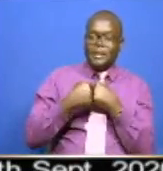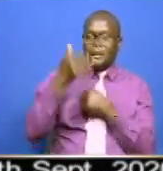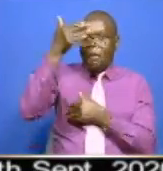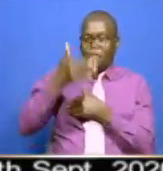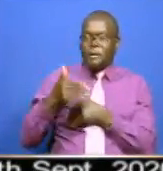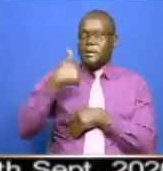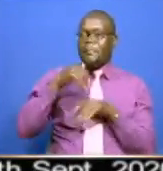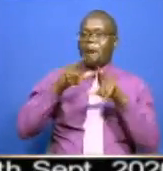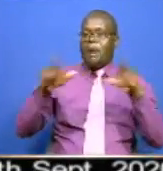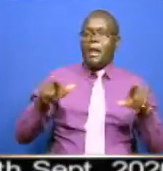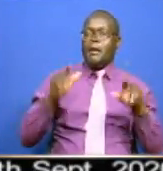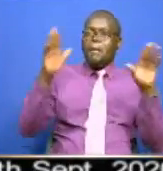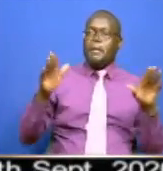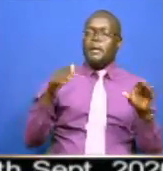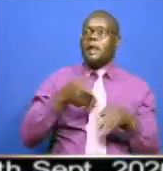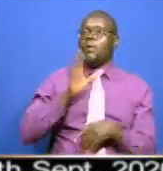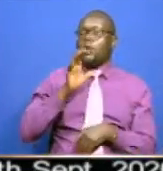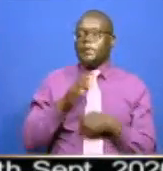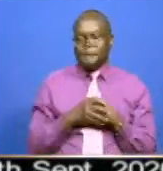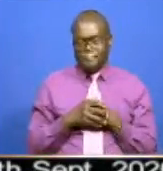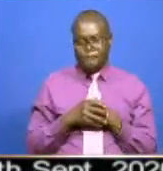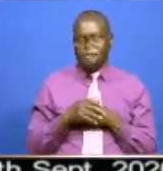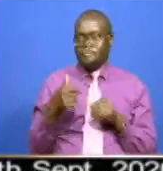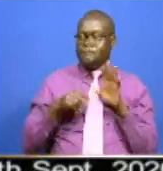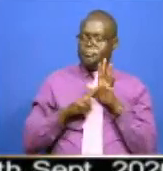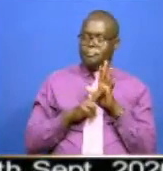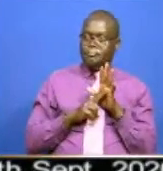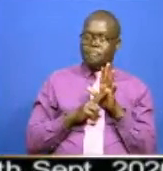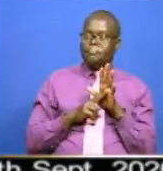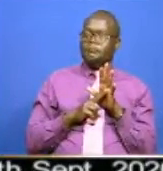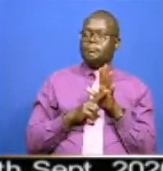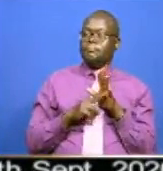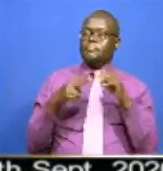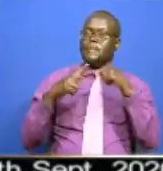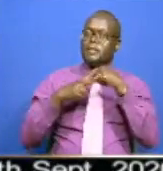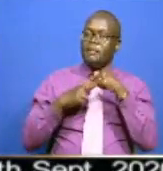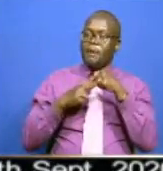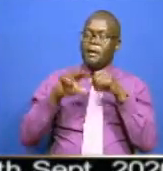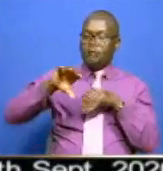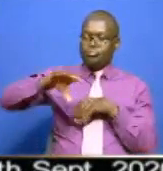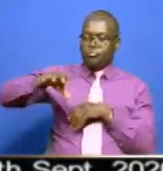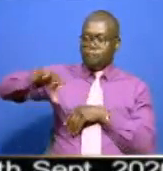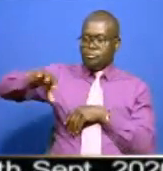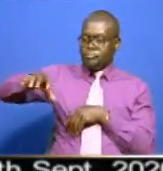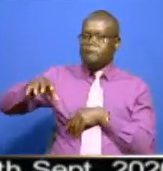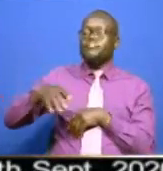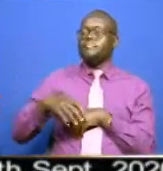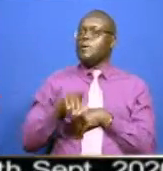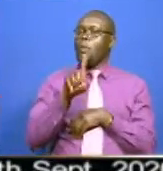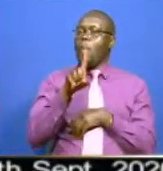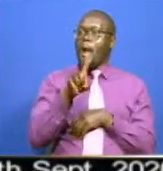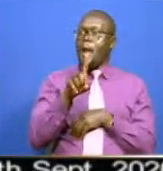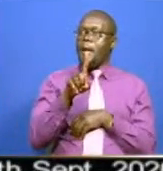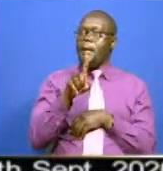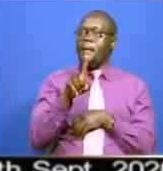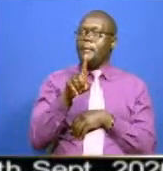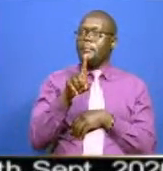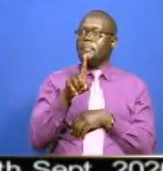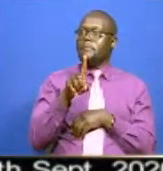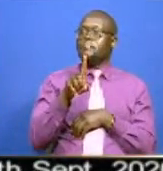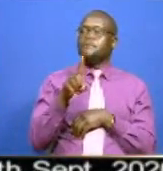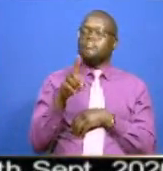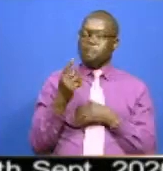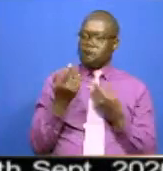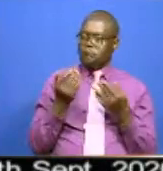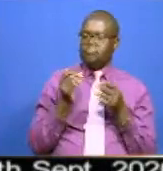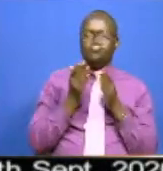have mass of land and mass of water. I represent 7 islands, Mr. Speaker, one of which you go on water for 1.5